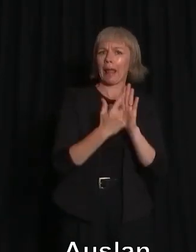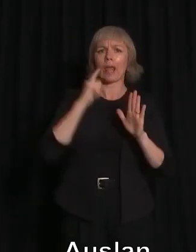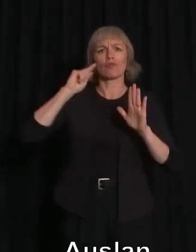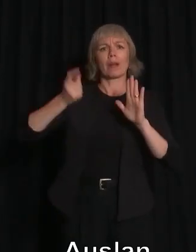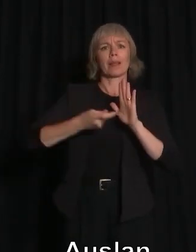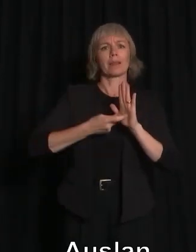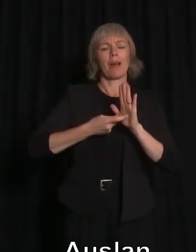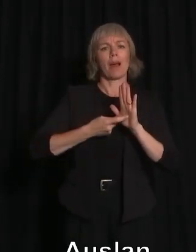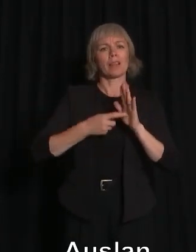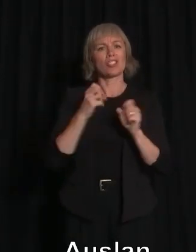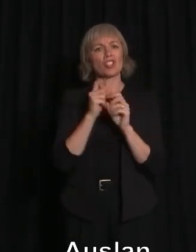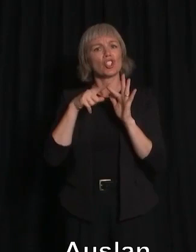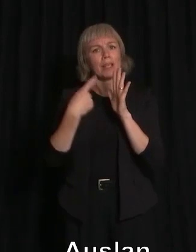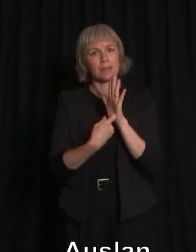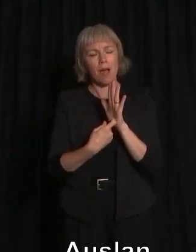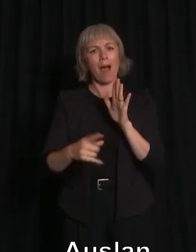on self-identification.